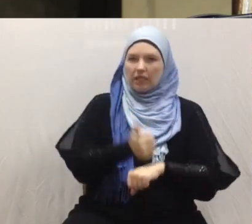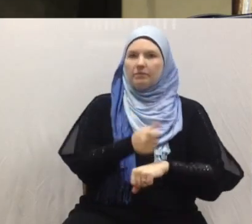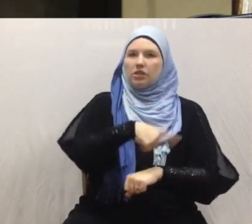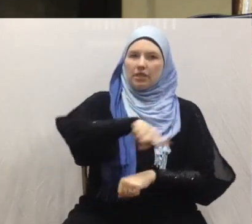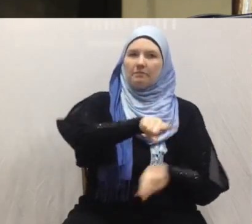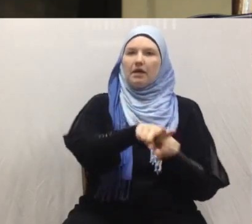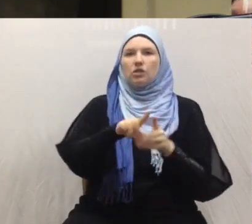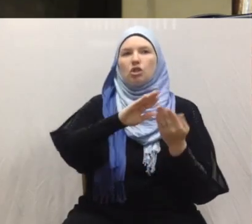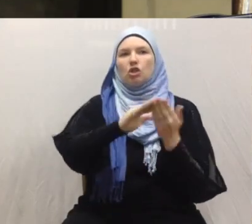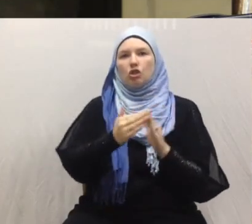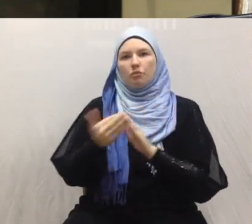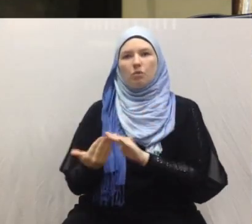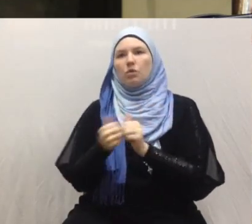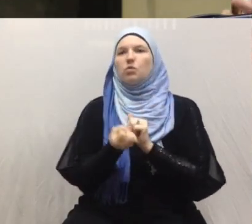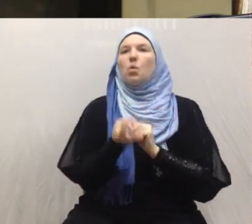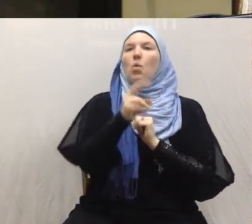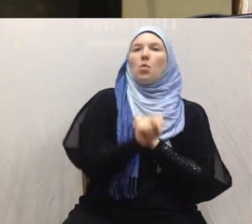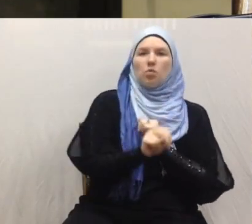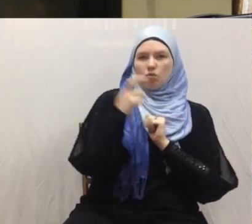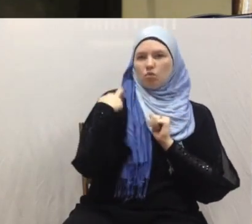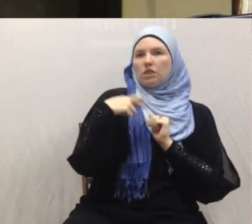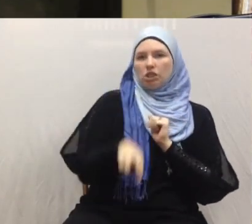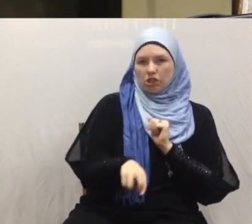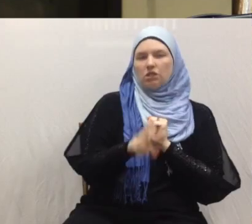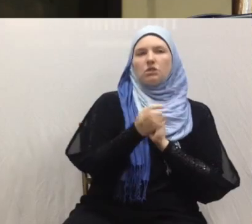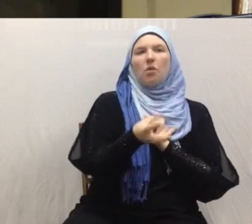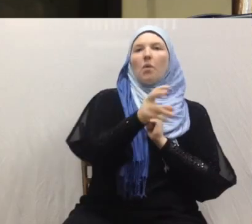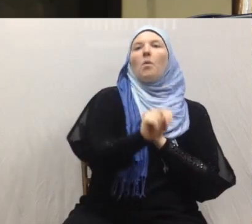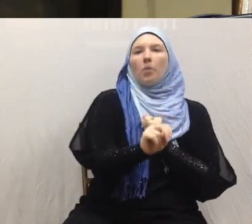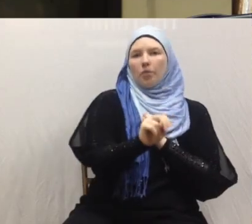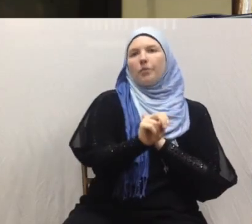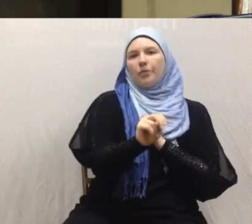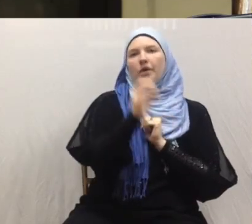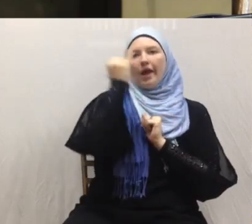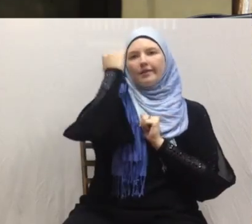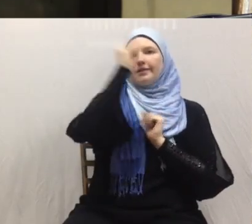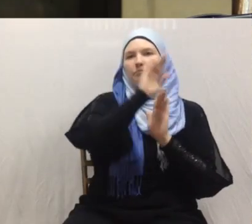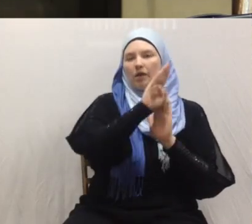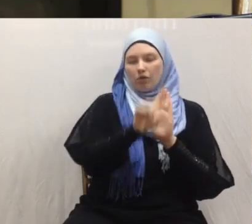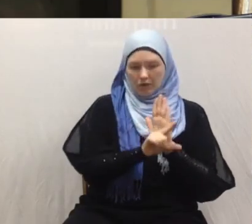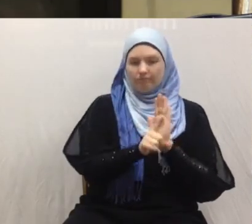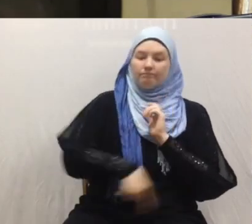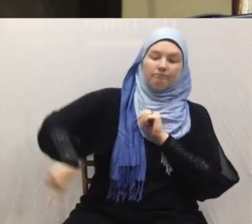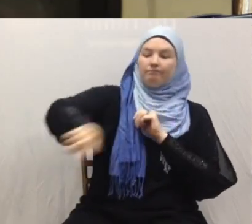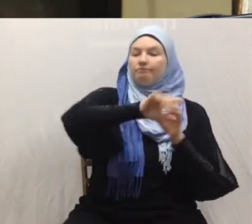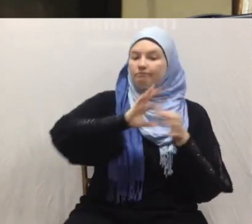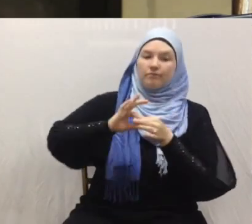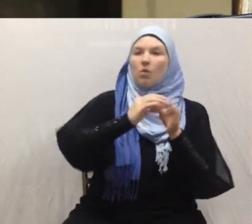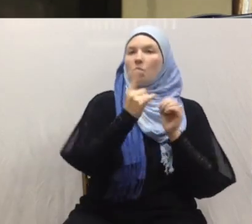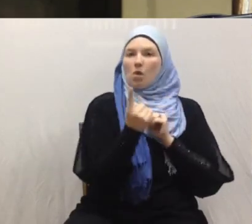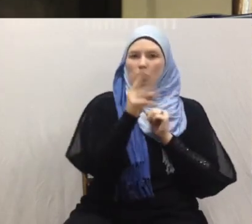community with its own religious, ideological, and thought background. So they are one community, one